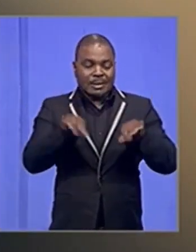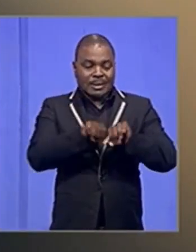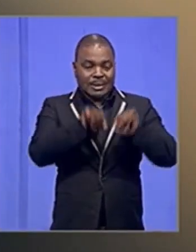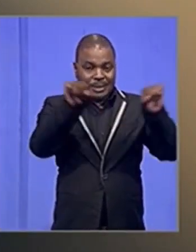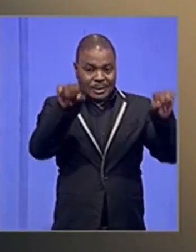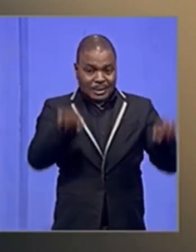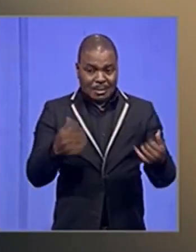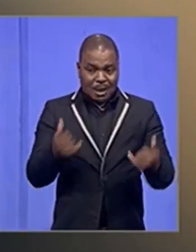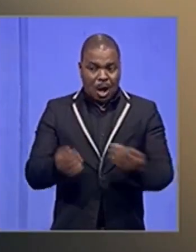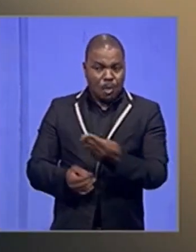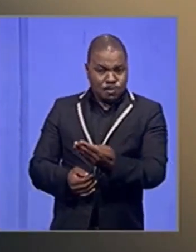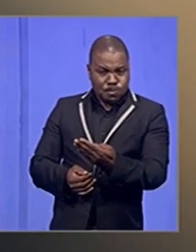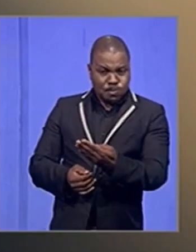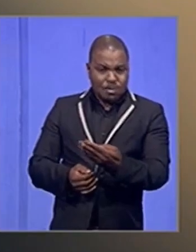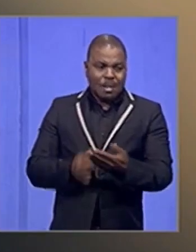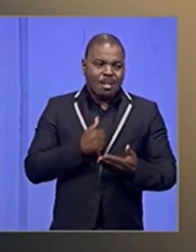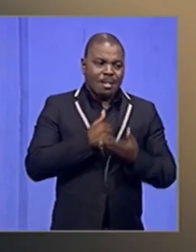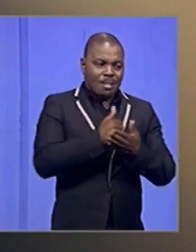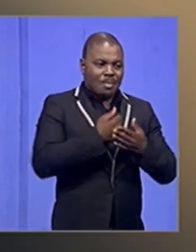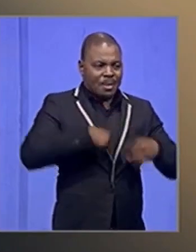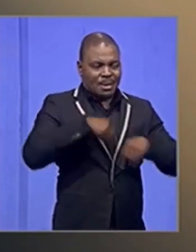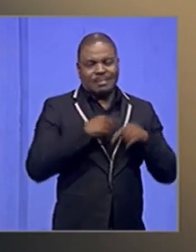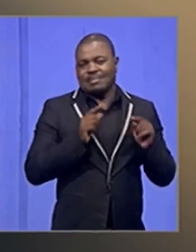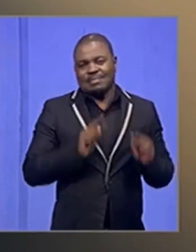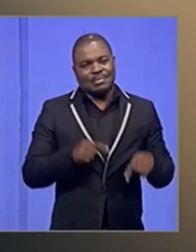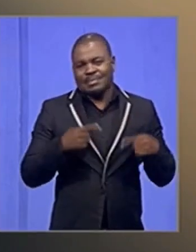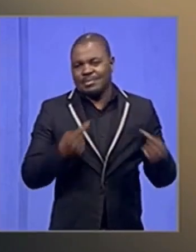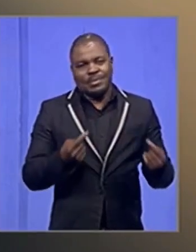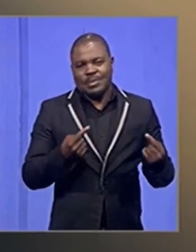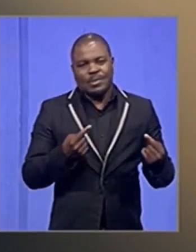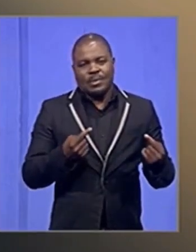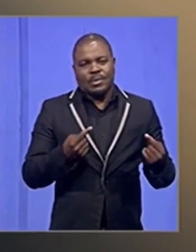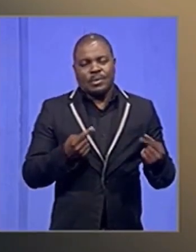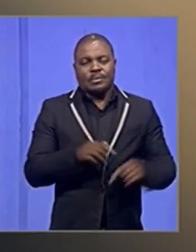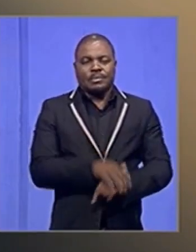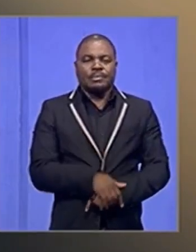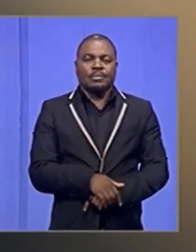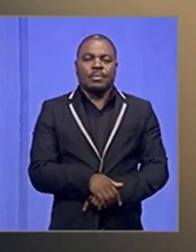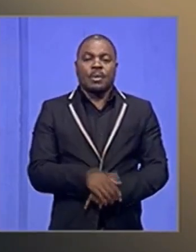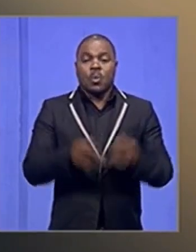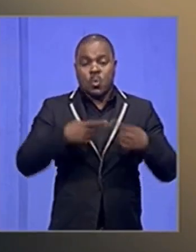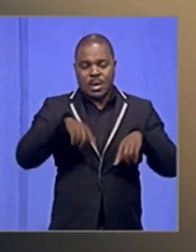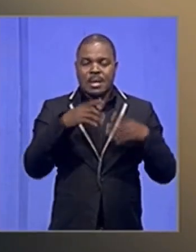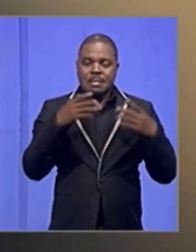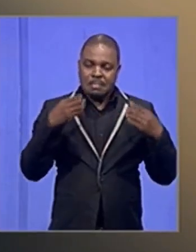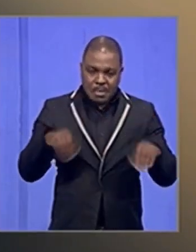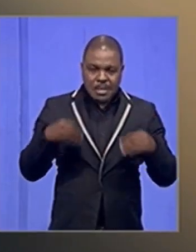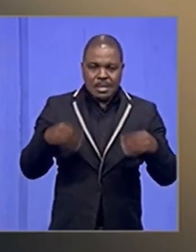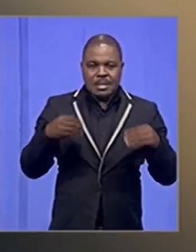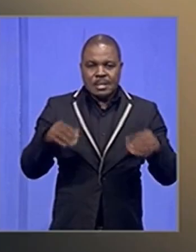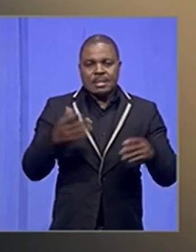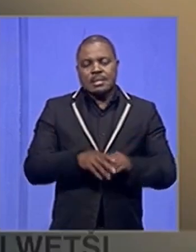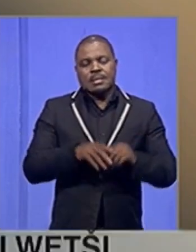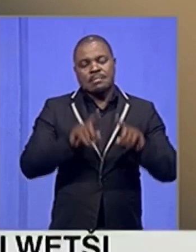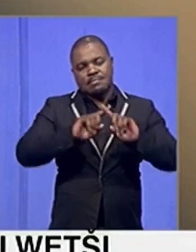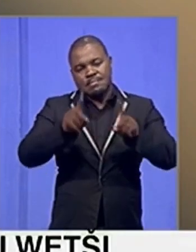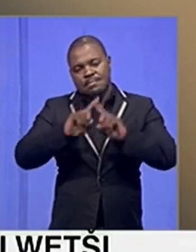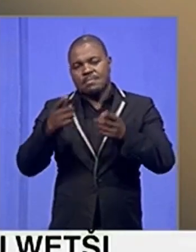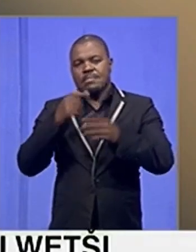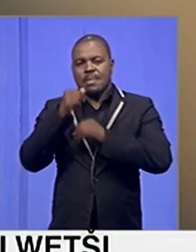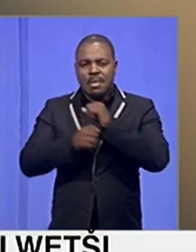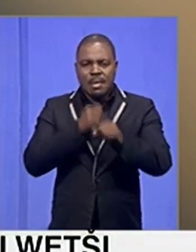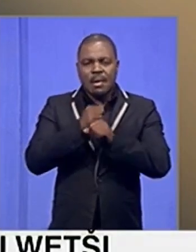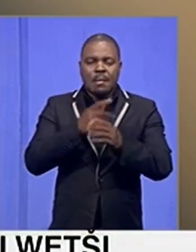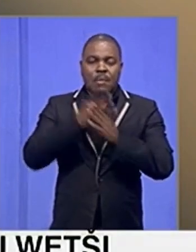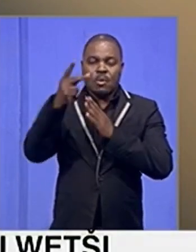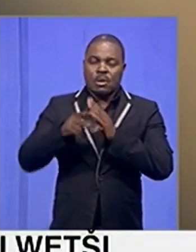its current form is not able to assist us to respond effectively to that demand. We are busy implementing a multi-year project which is valued at